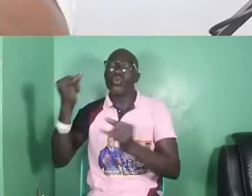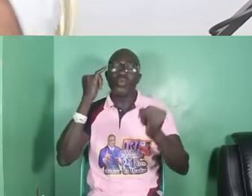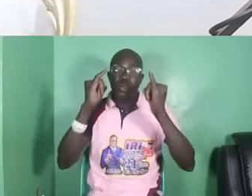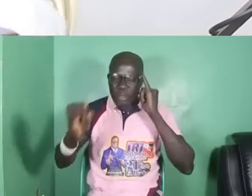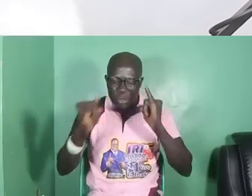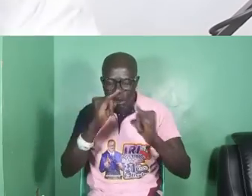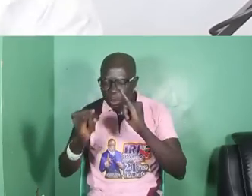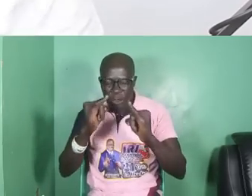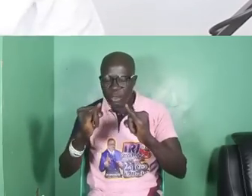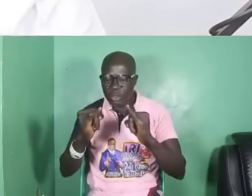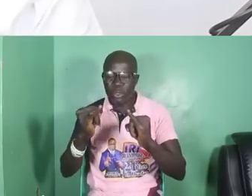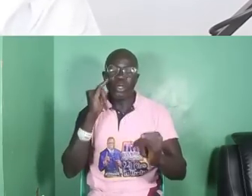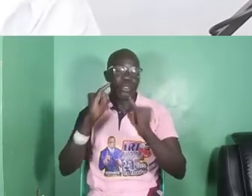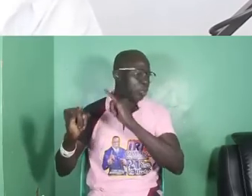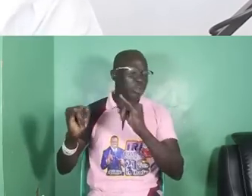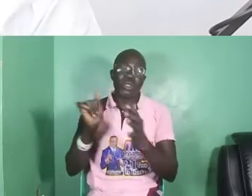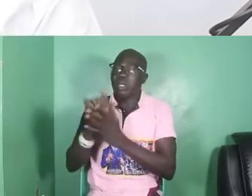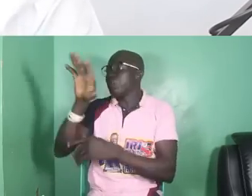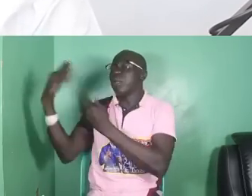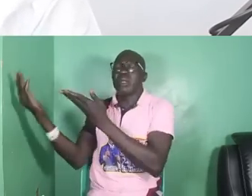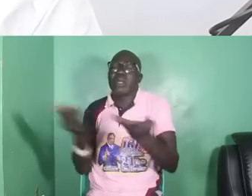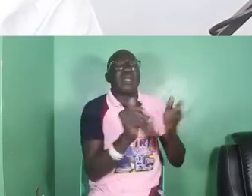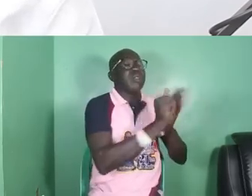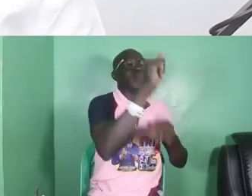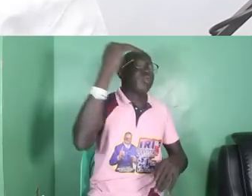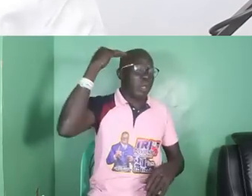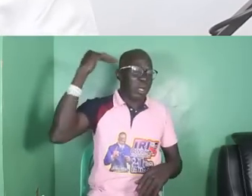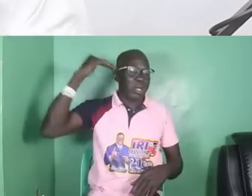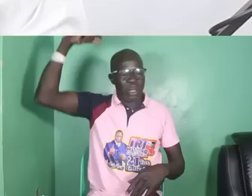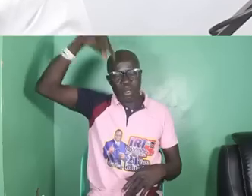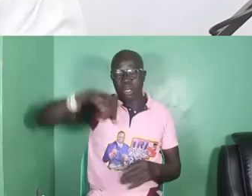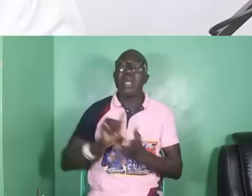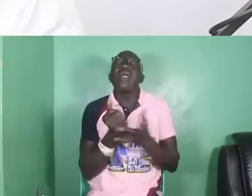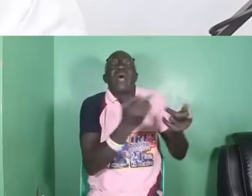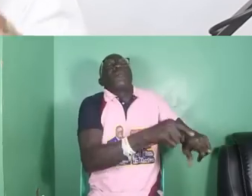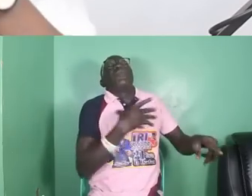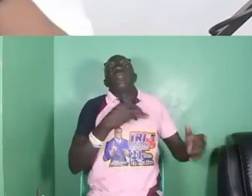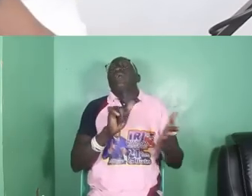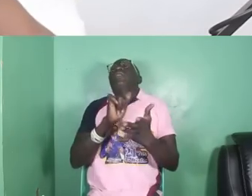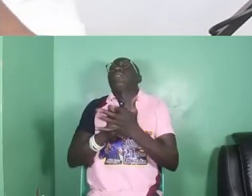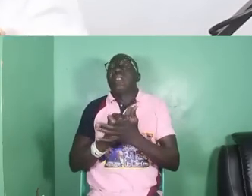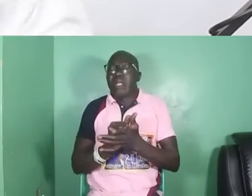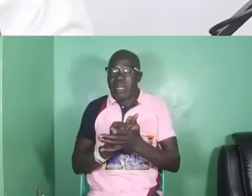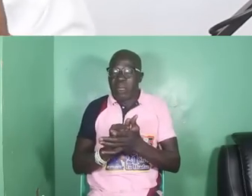pastor, my everyone lost their quarters. I need our headquarters that will make all our pastors to send them to headquarters. So Oman Shelebe. It's happened like